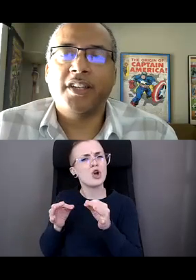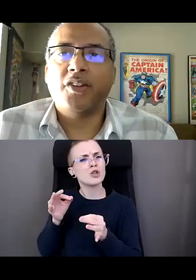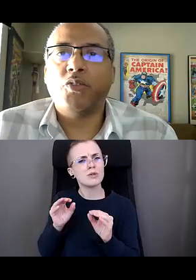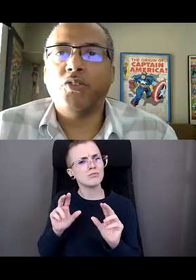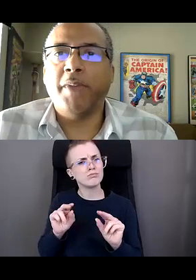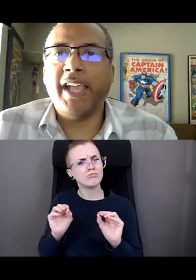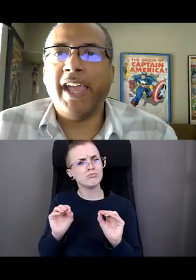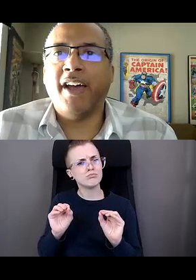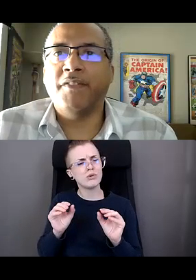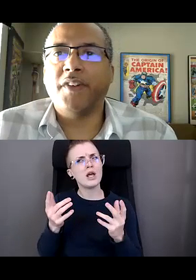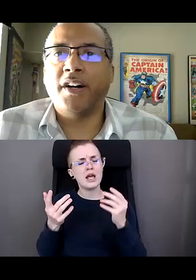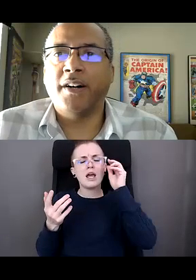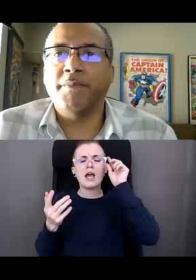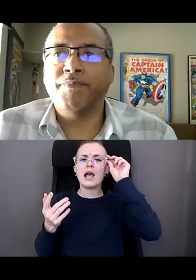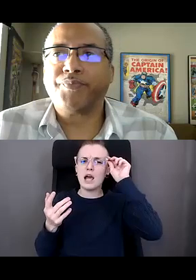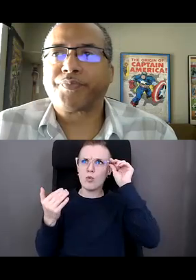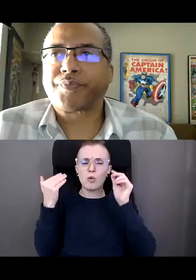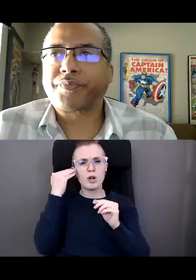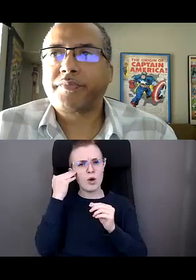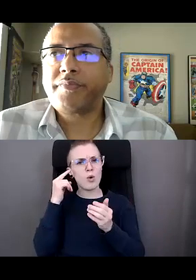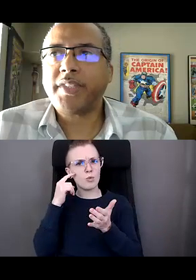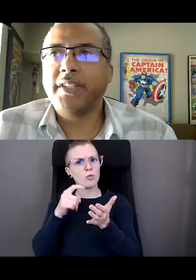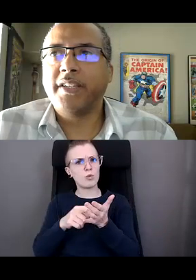persons who may have